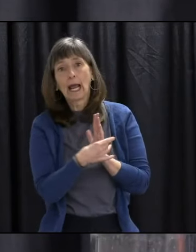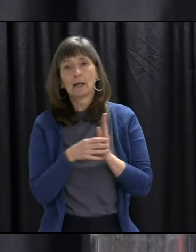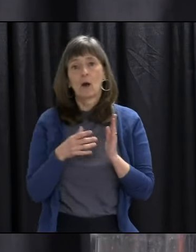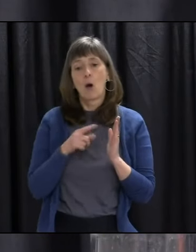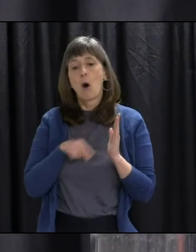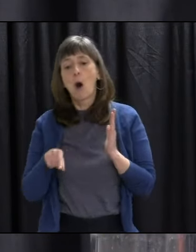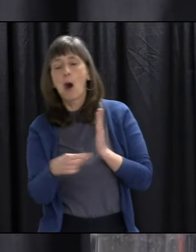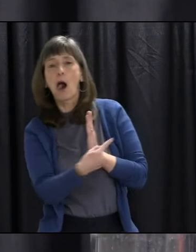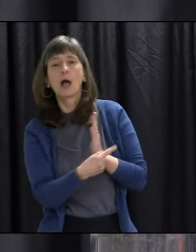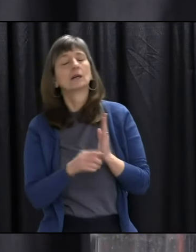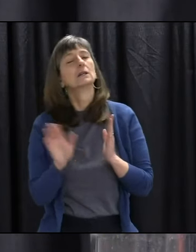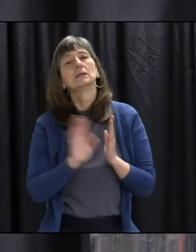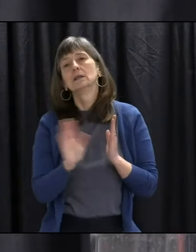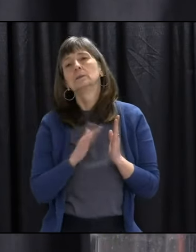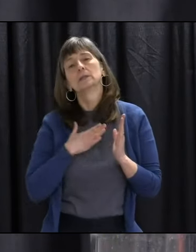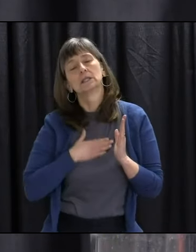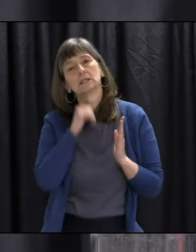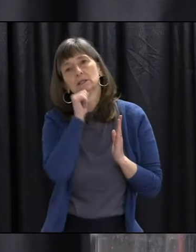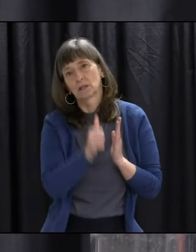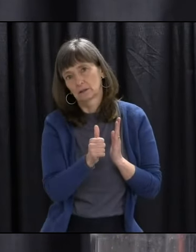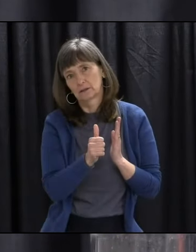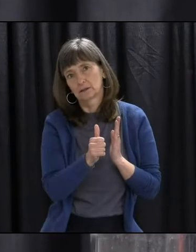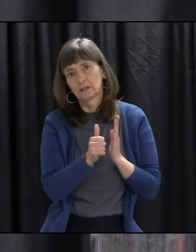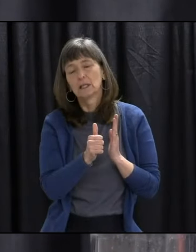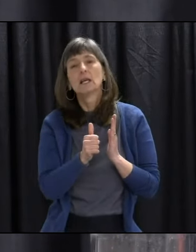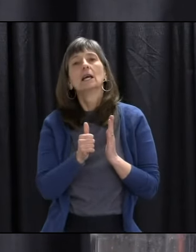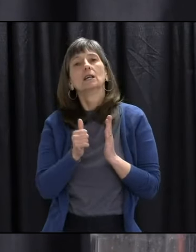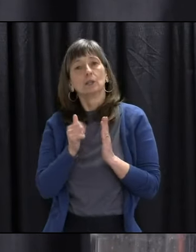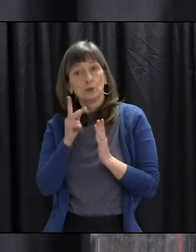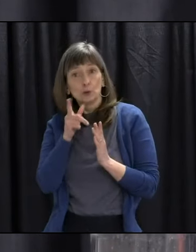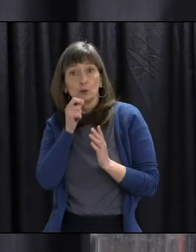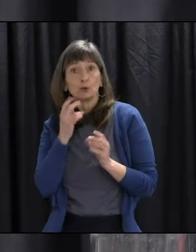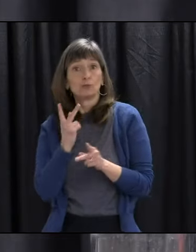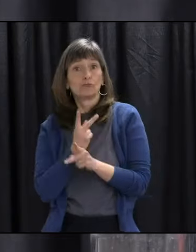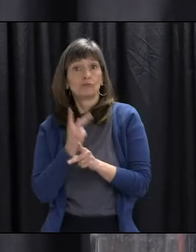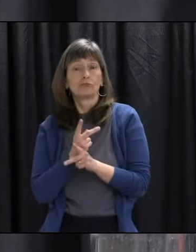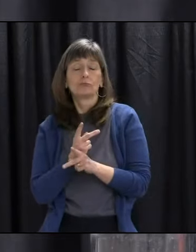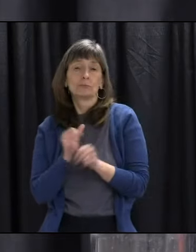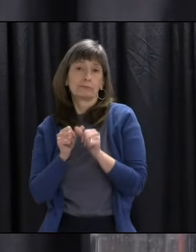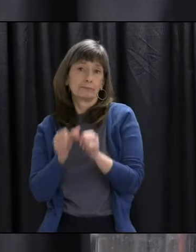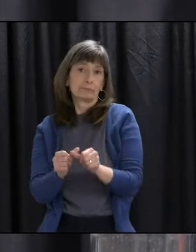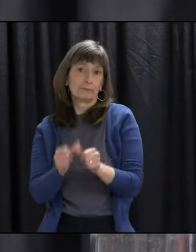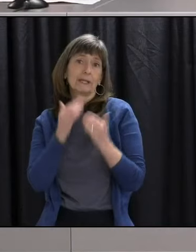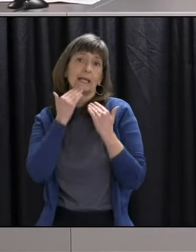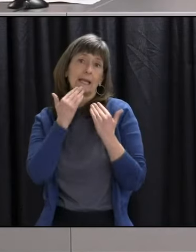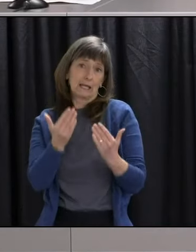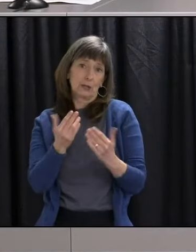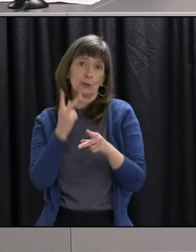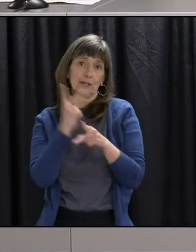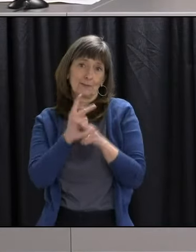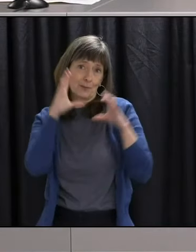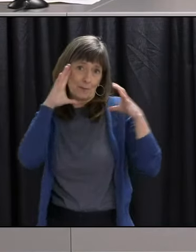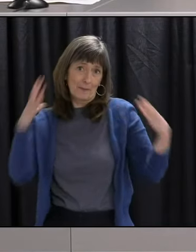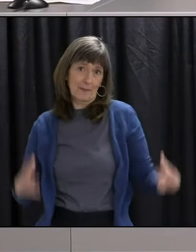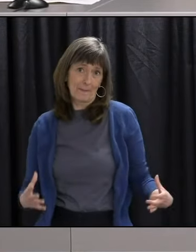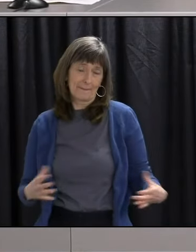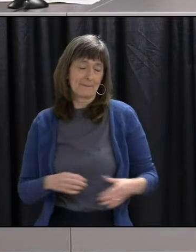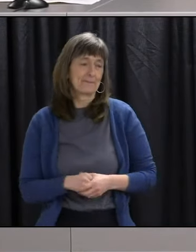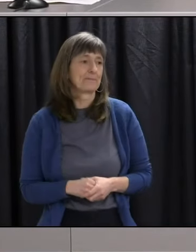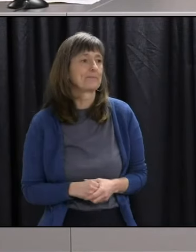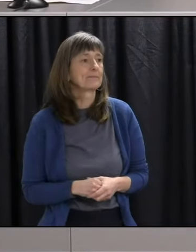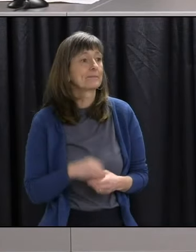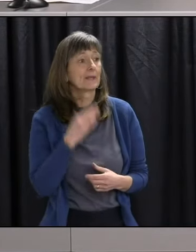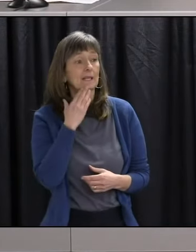held the line and done their part, and stay in your bubble. Thank you very much, Premier. Thank you, Minister